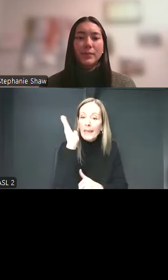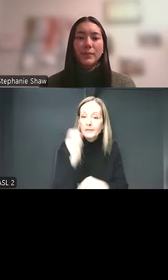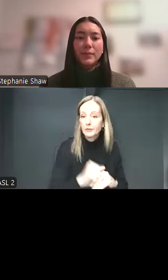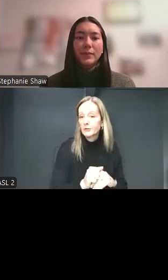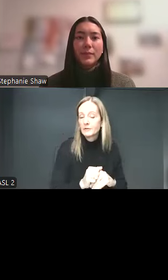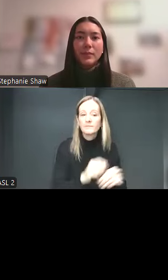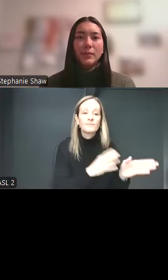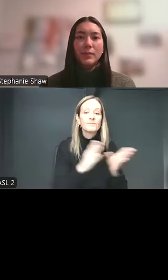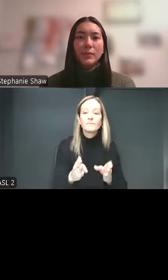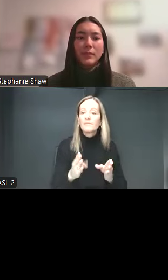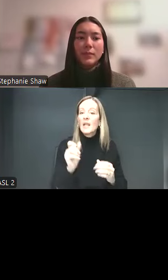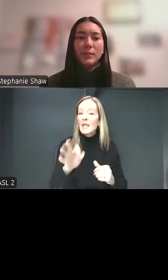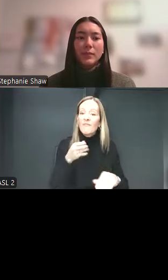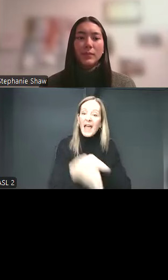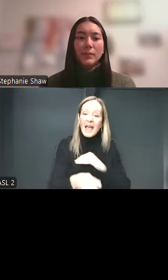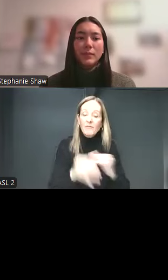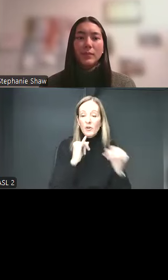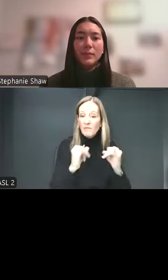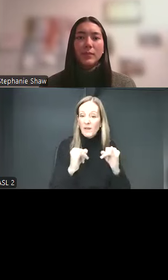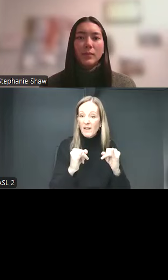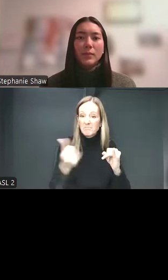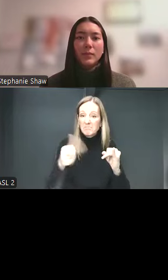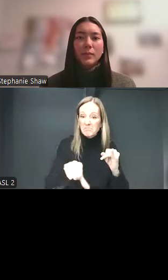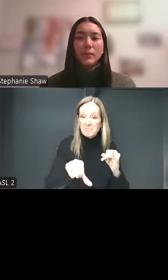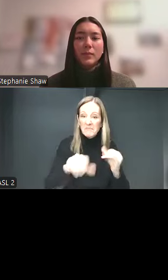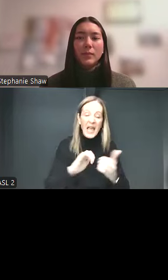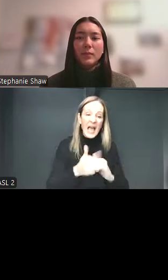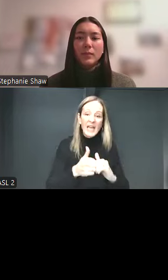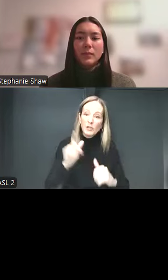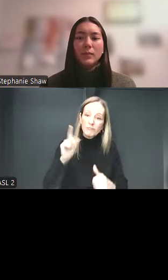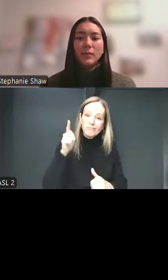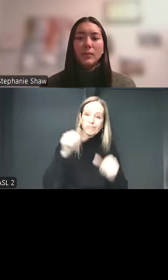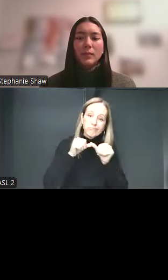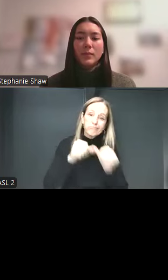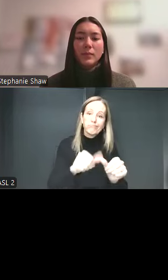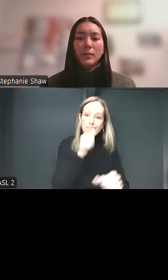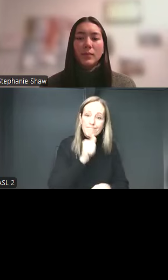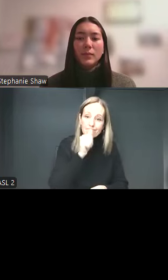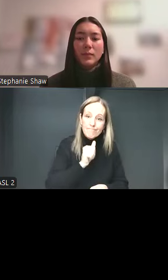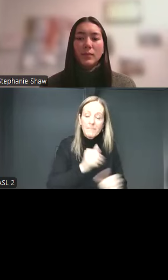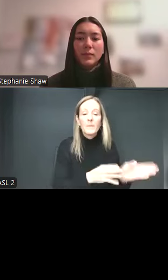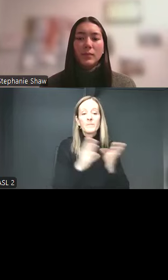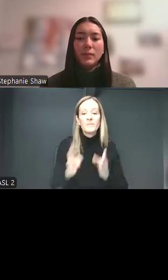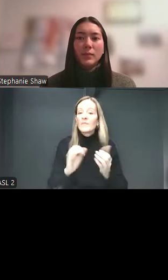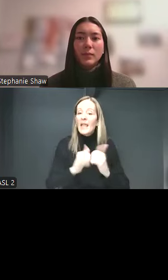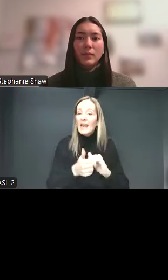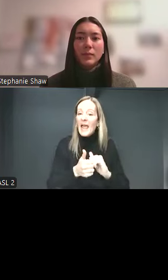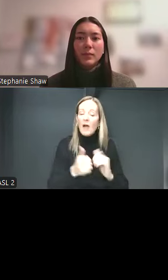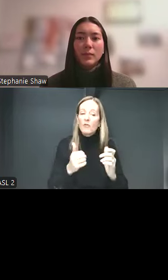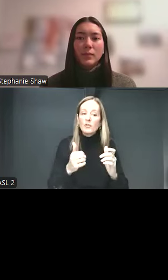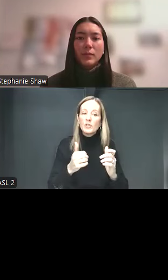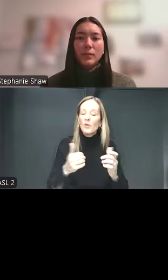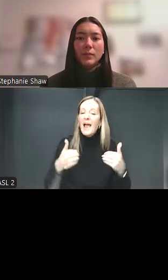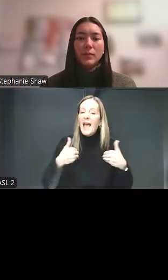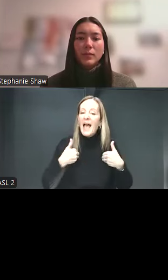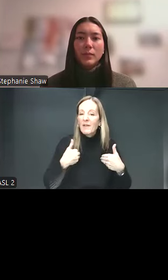rejection following the interview, how to keep going when you don't get that job, and how to handle things like small talk, which can be